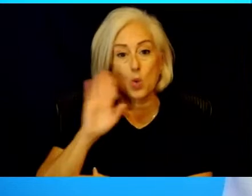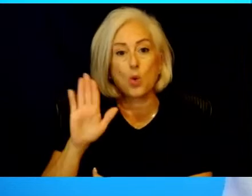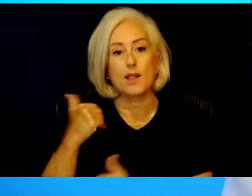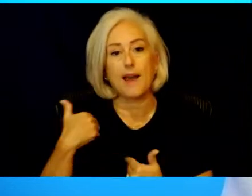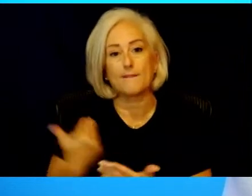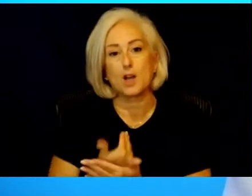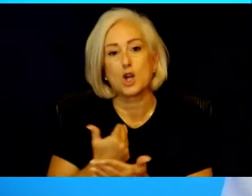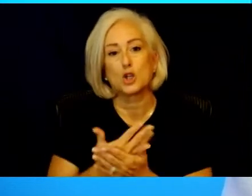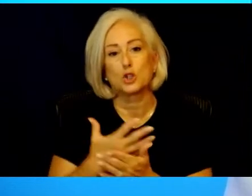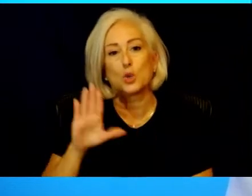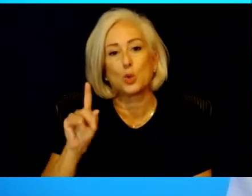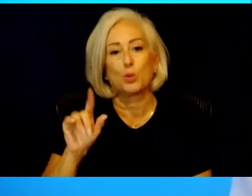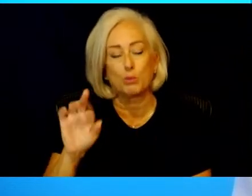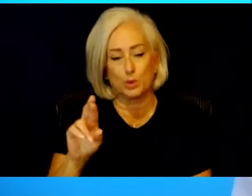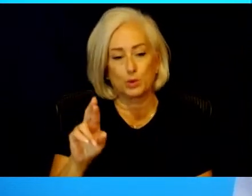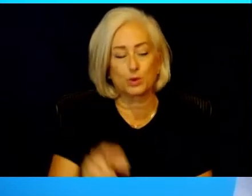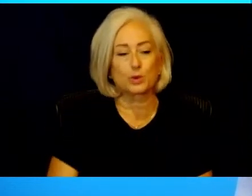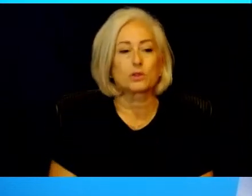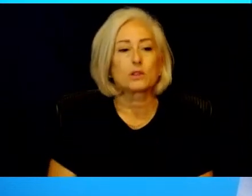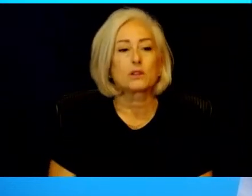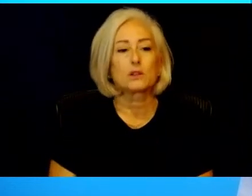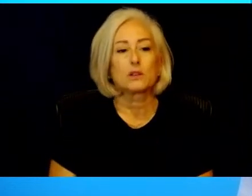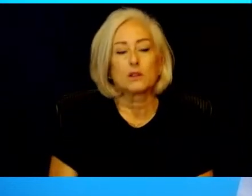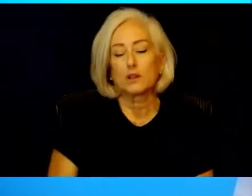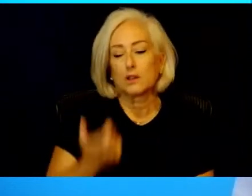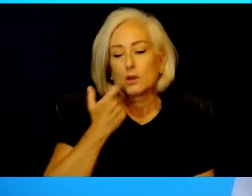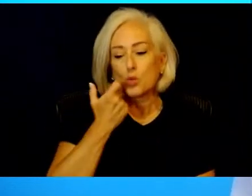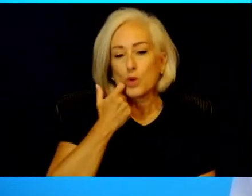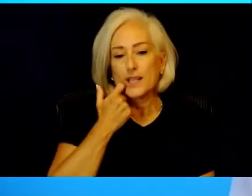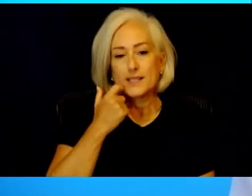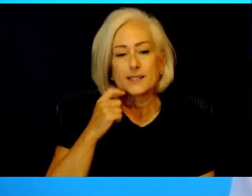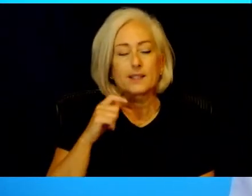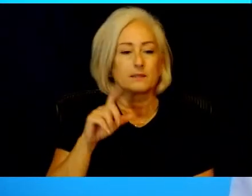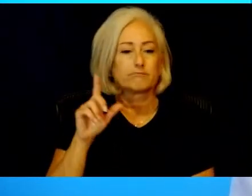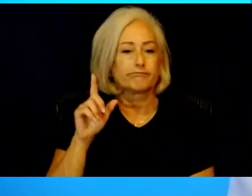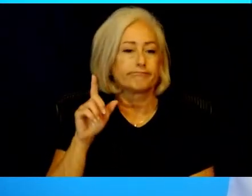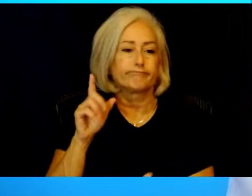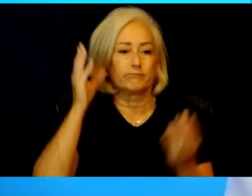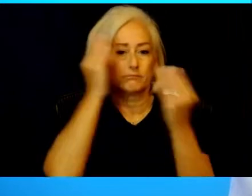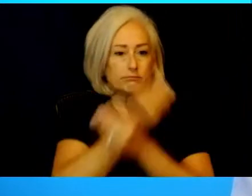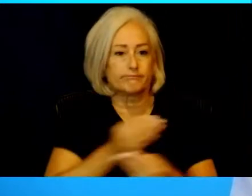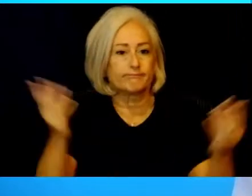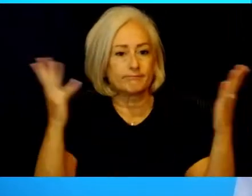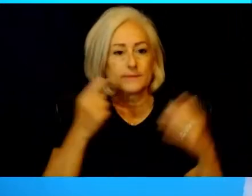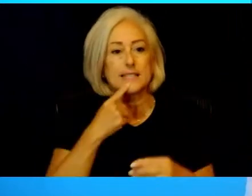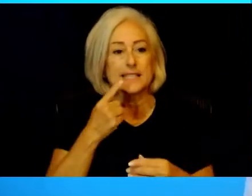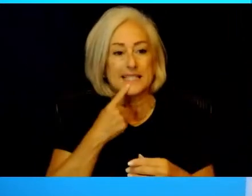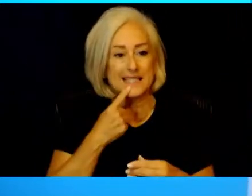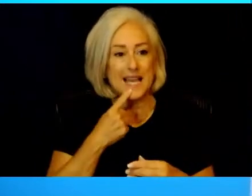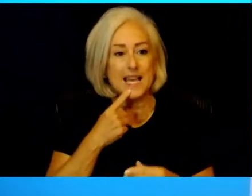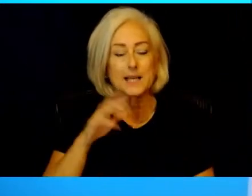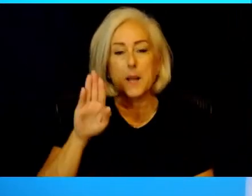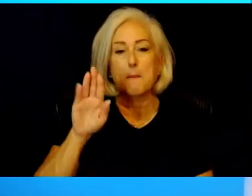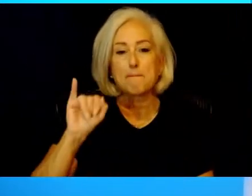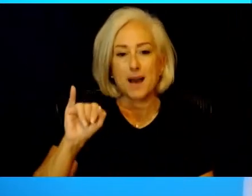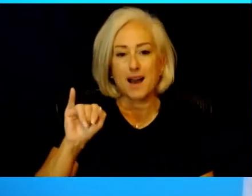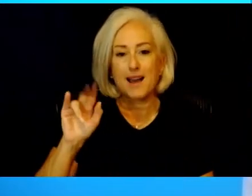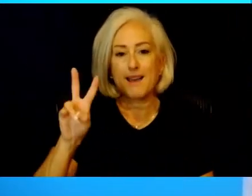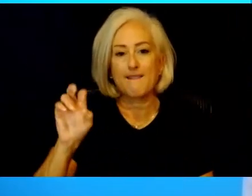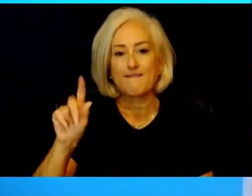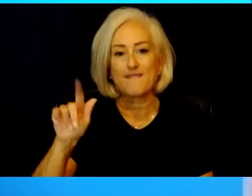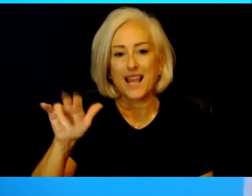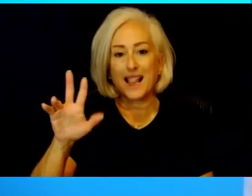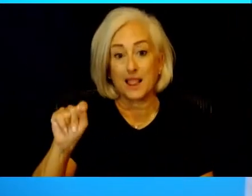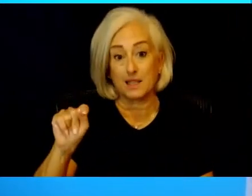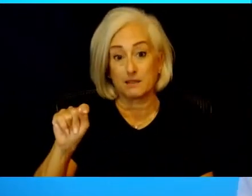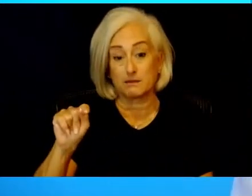expected from the most recent press releases a few weeks ago was that they would be a bivalent vaccine, meaning there are two